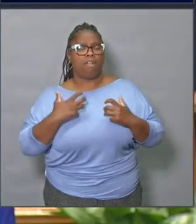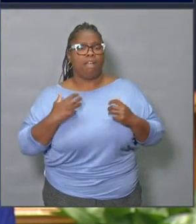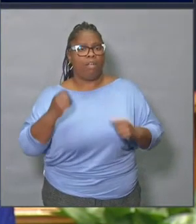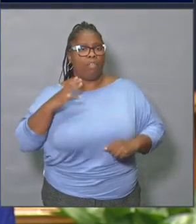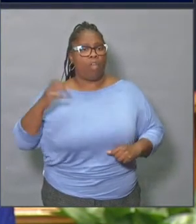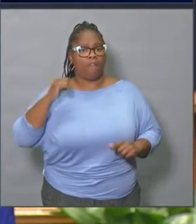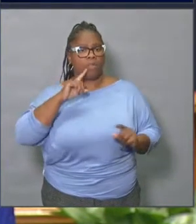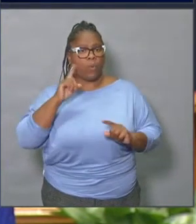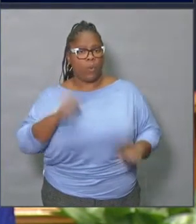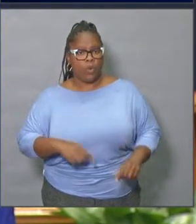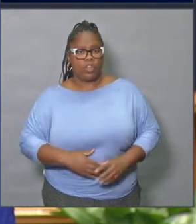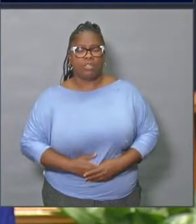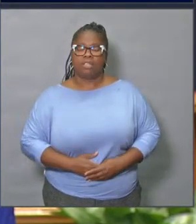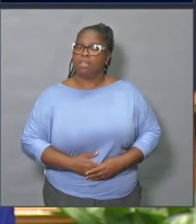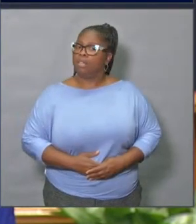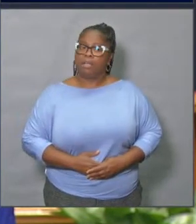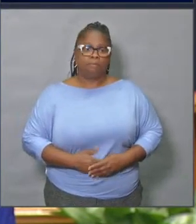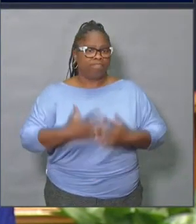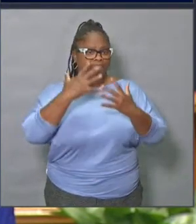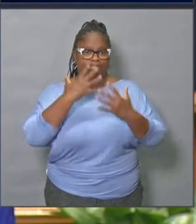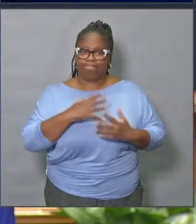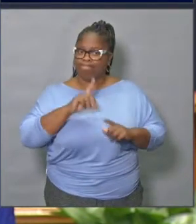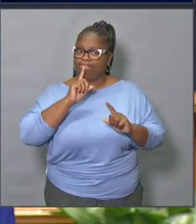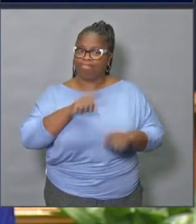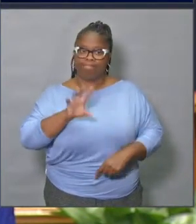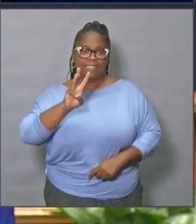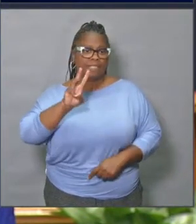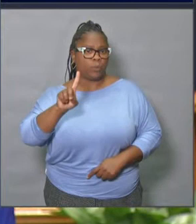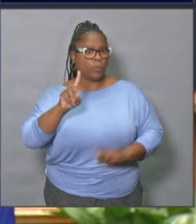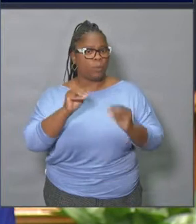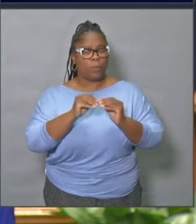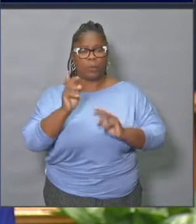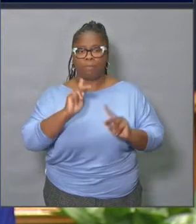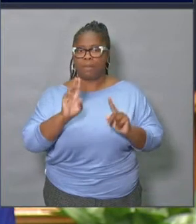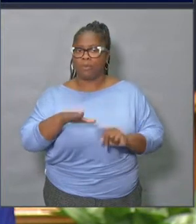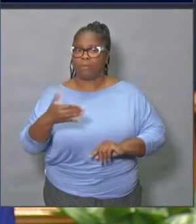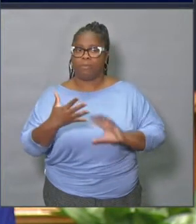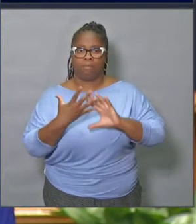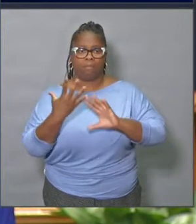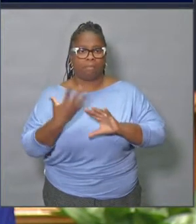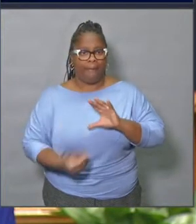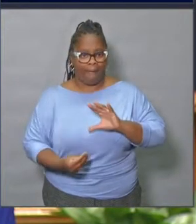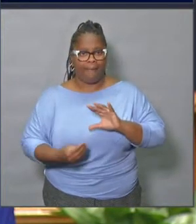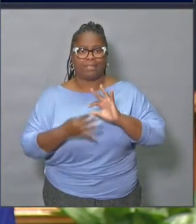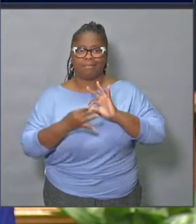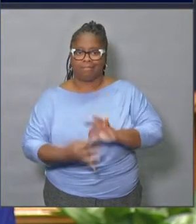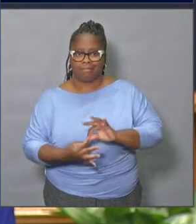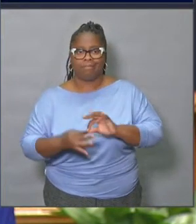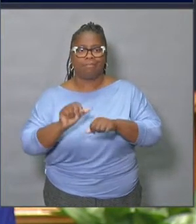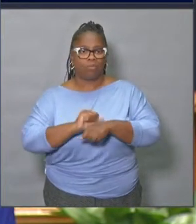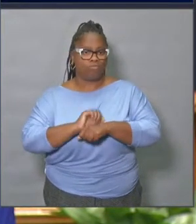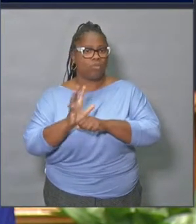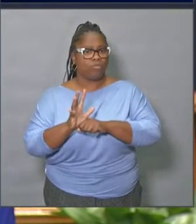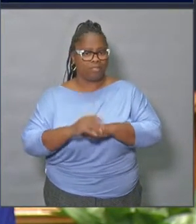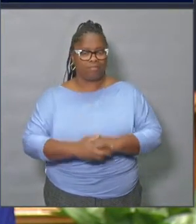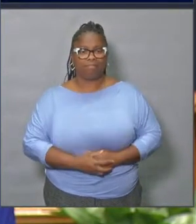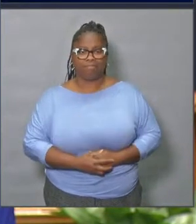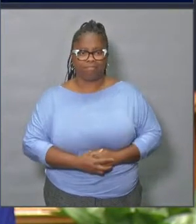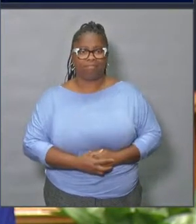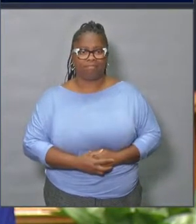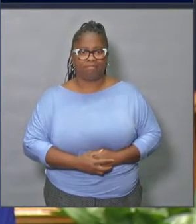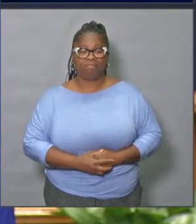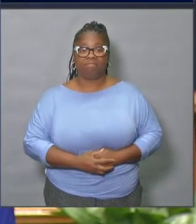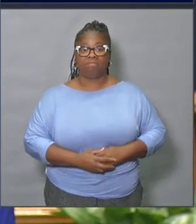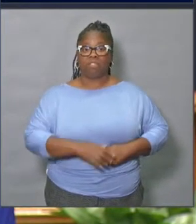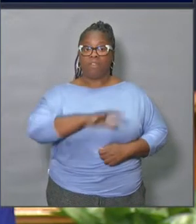orders. I'm really sad to report 61 additional people have passed away from COVID-19. 42 of